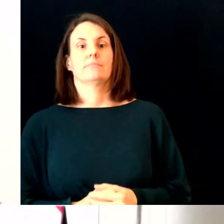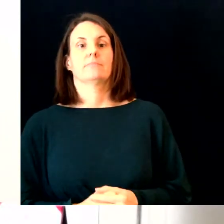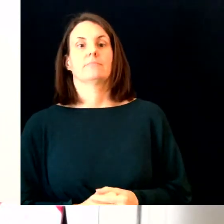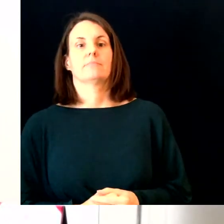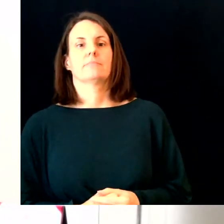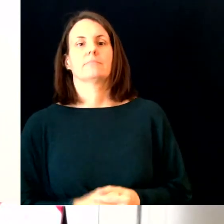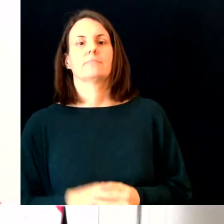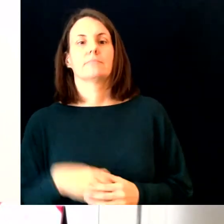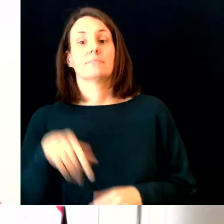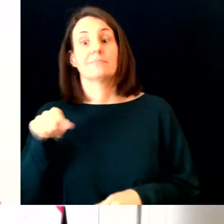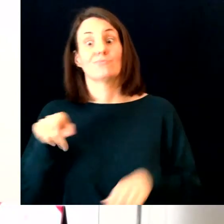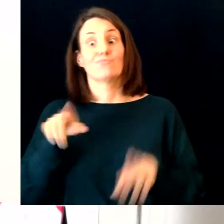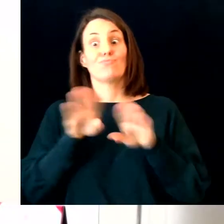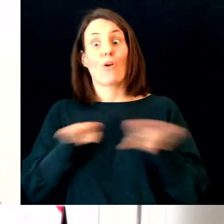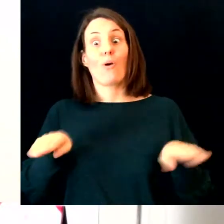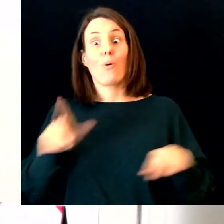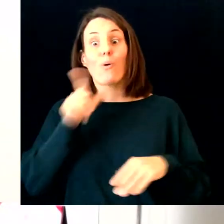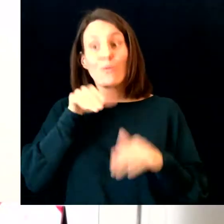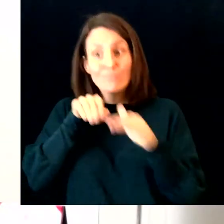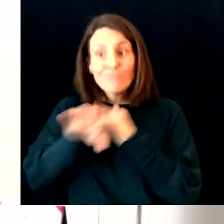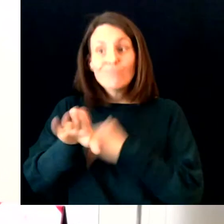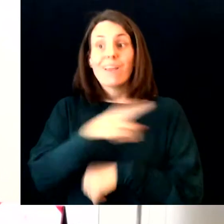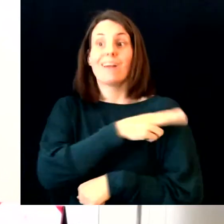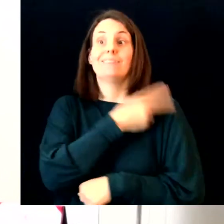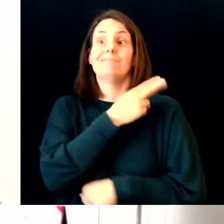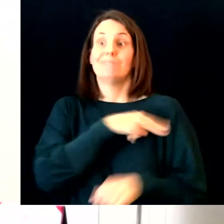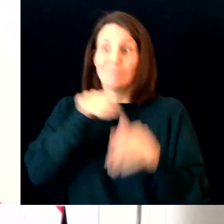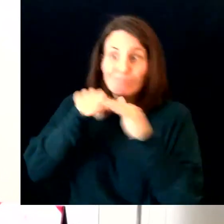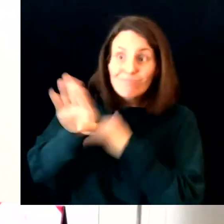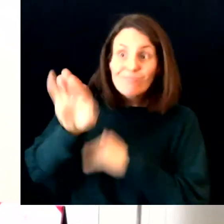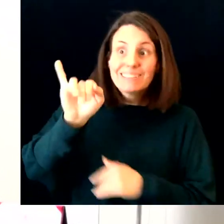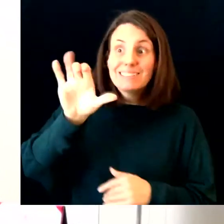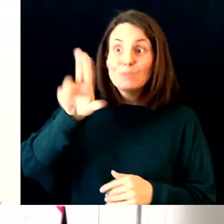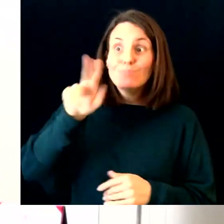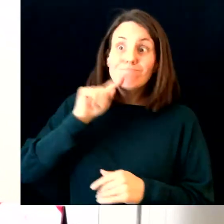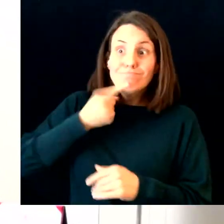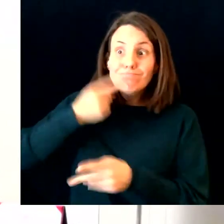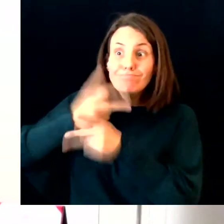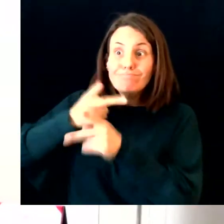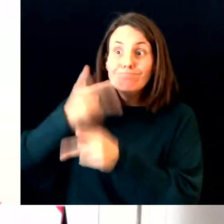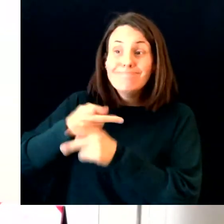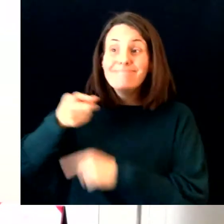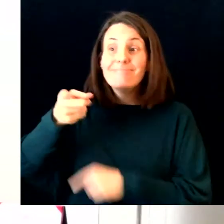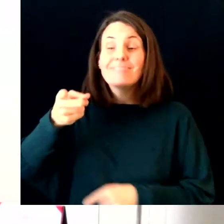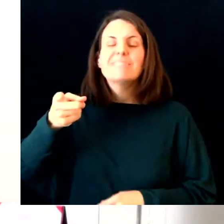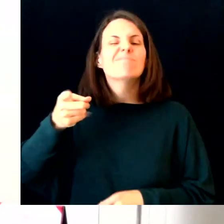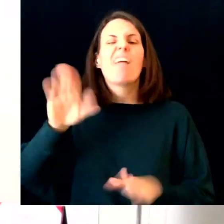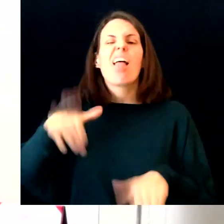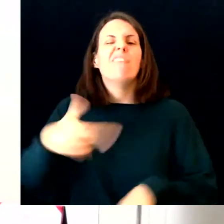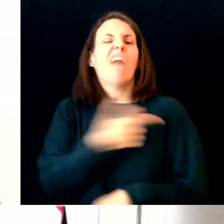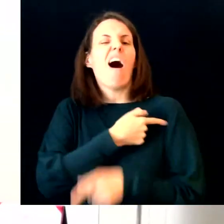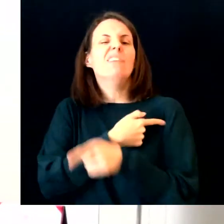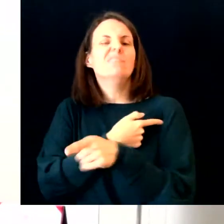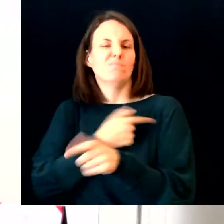of vaccinations. And also, as far as some of the specific numbers, just a snapshot, one of the